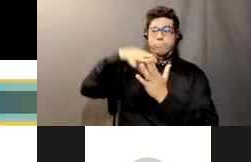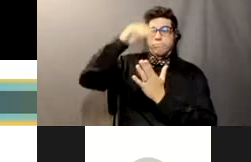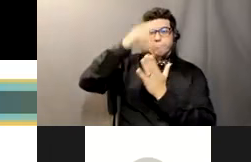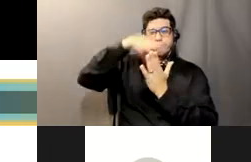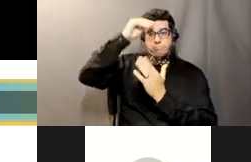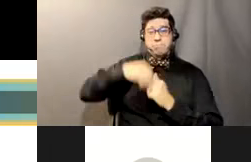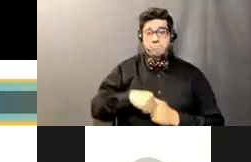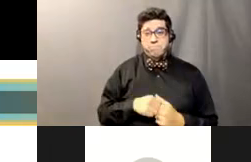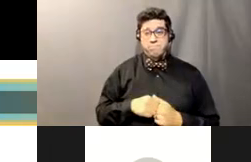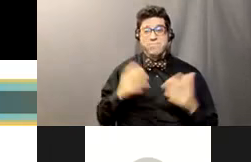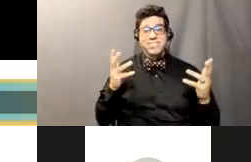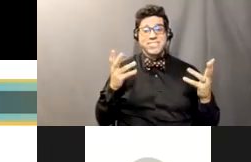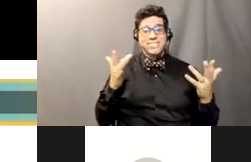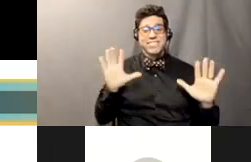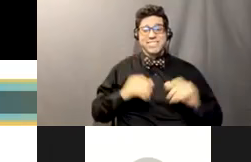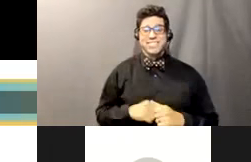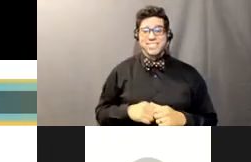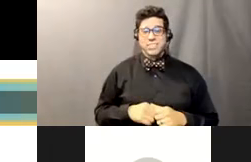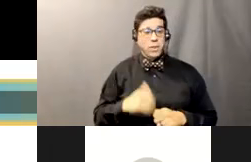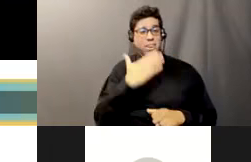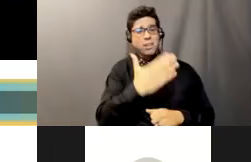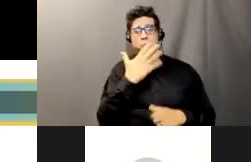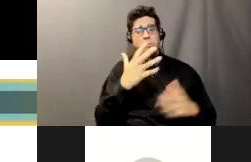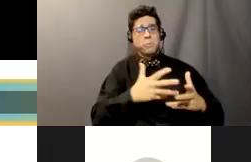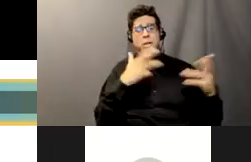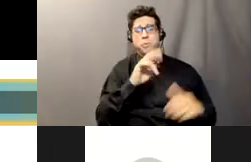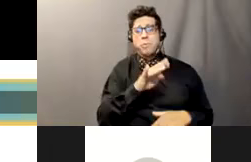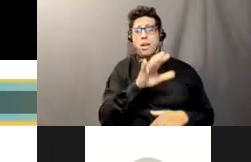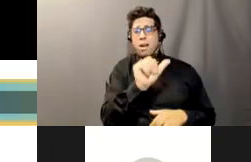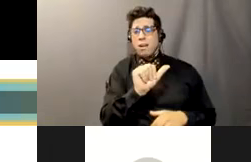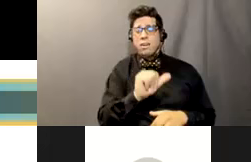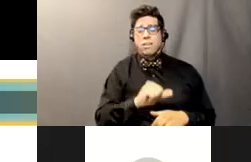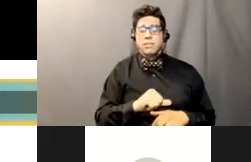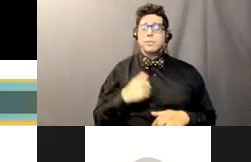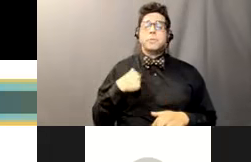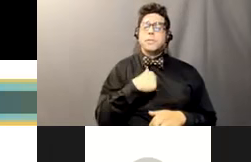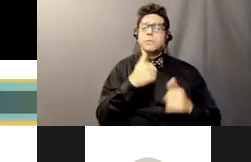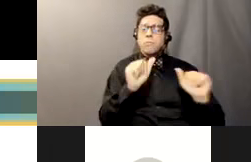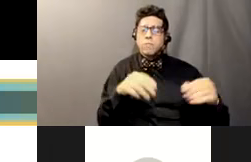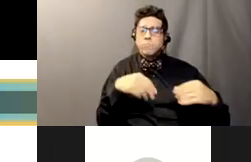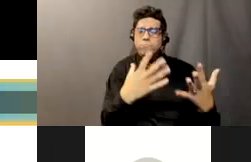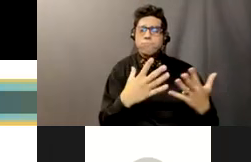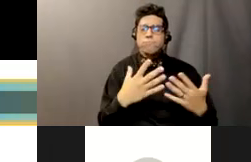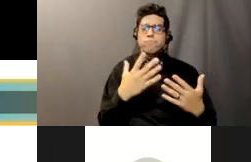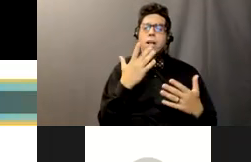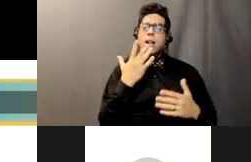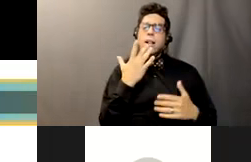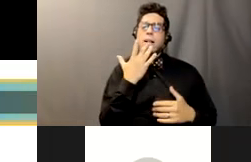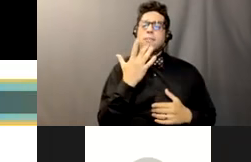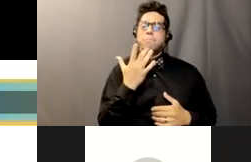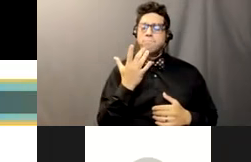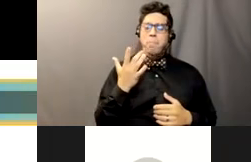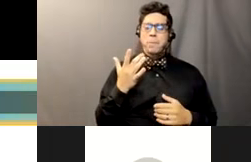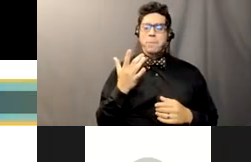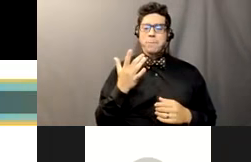And that is all I have. Great, thank you so much, Rebecca. So we wanted to we're trying to give you a little taste of the kinds of things that are happening out there